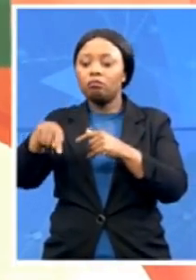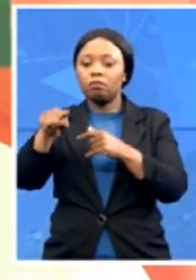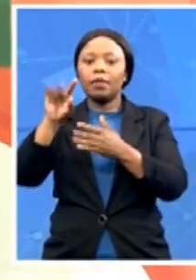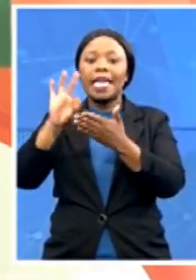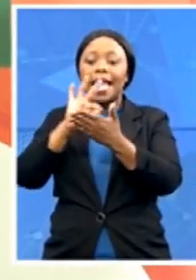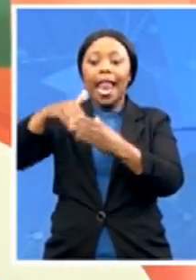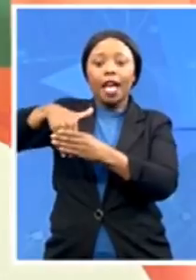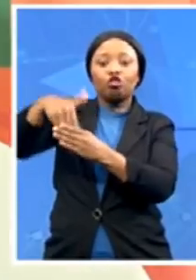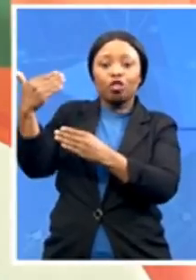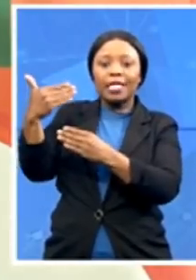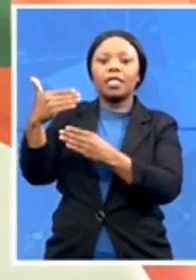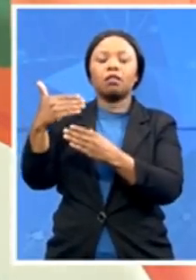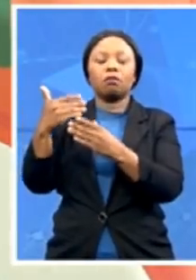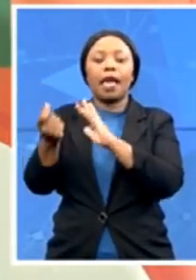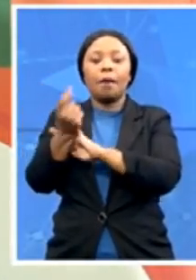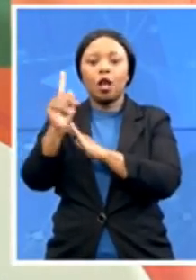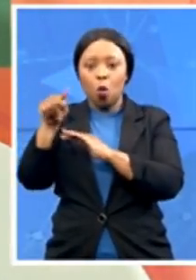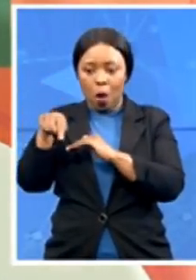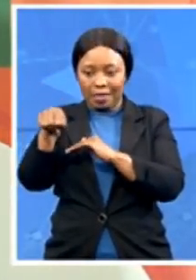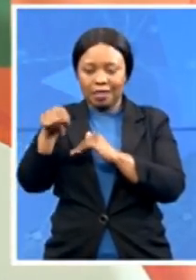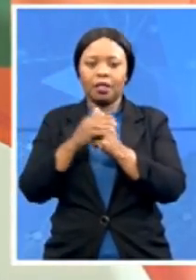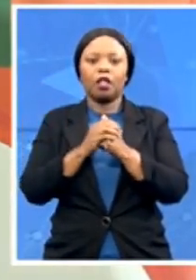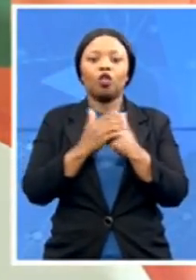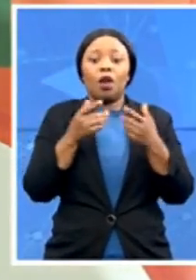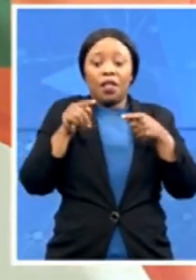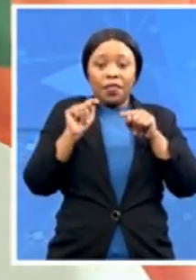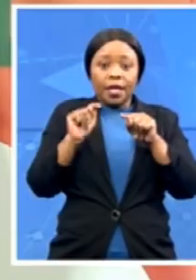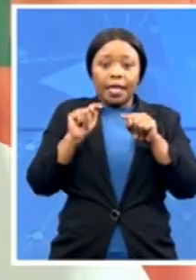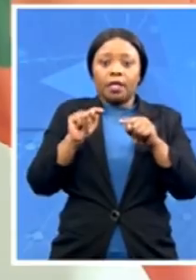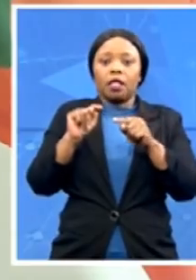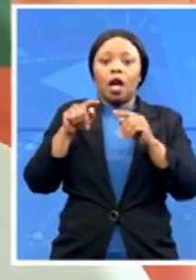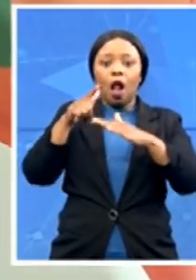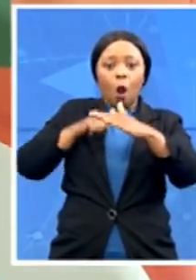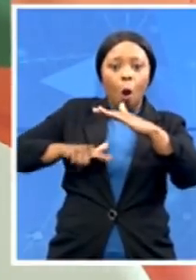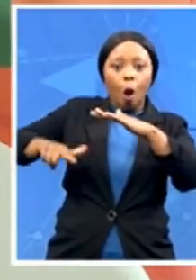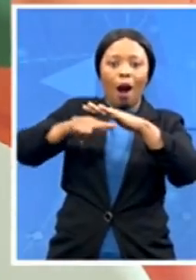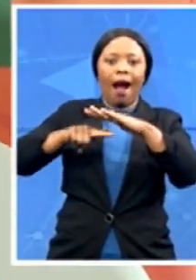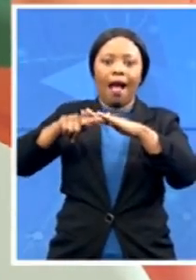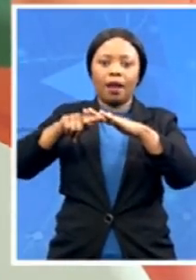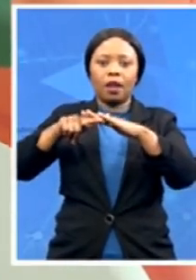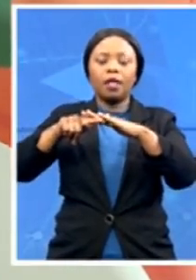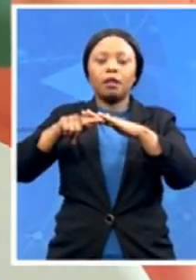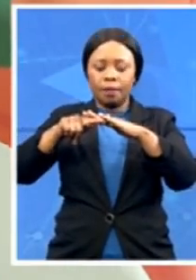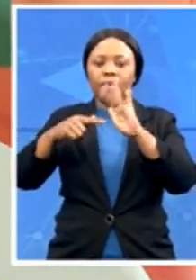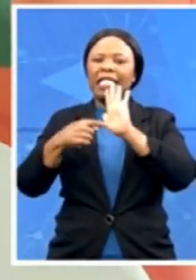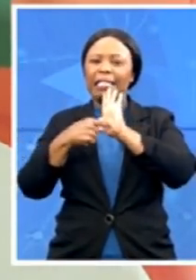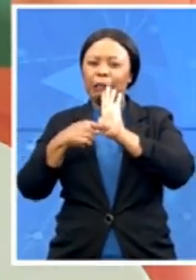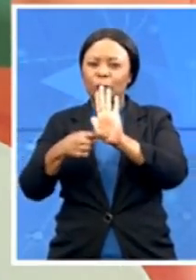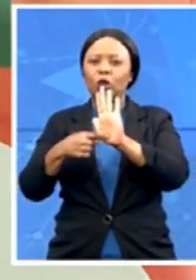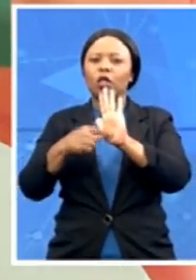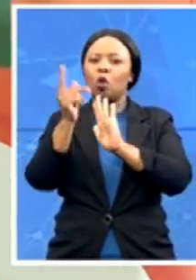These local government elections are already demonstrating voters' appetite